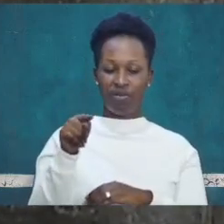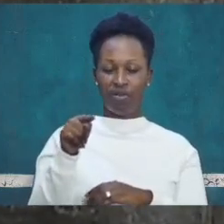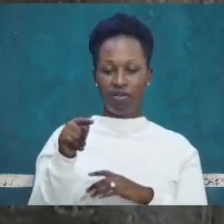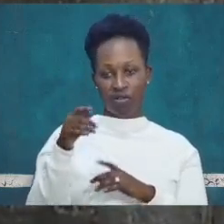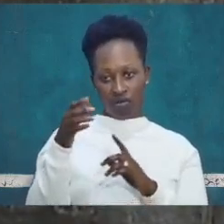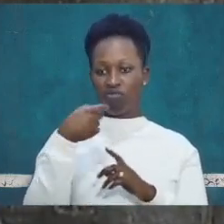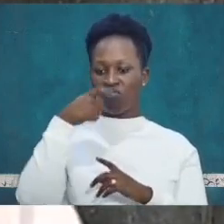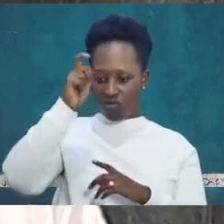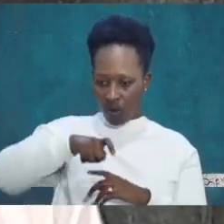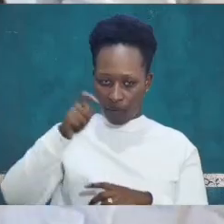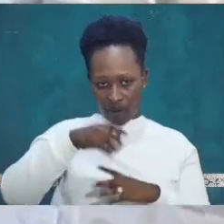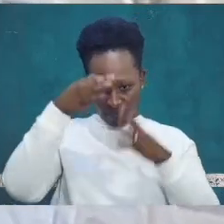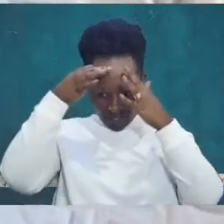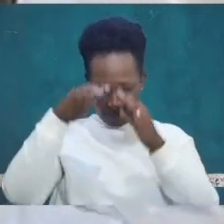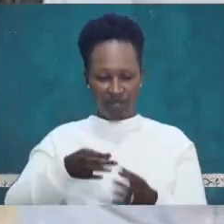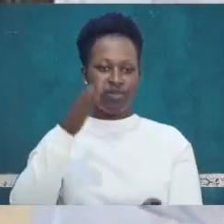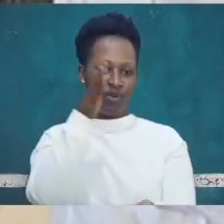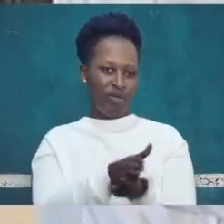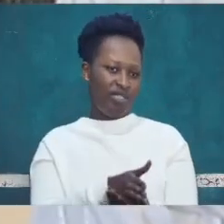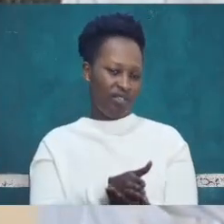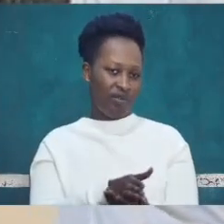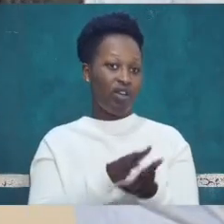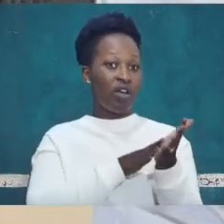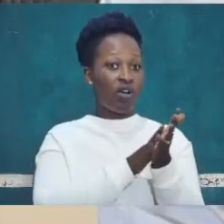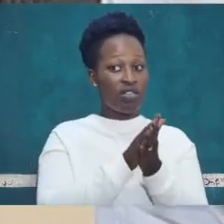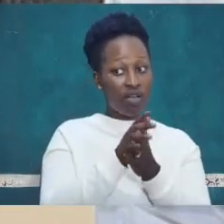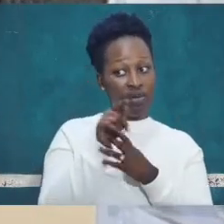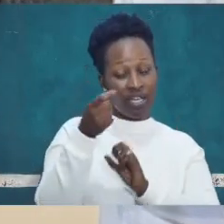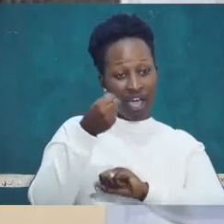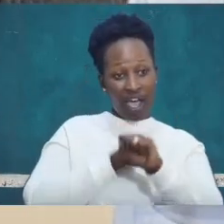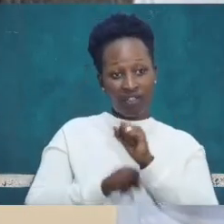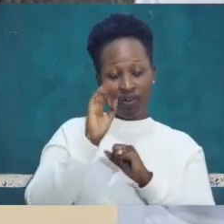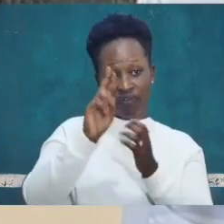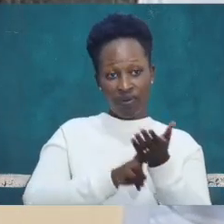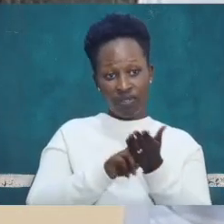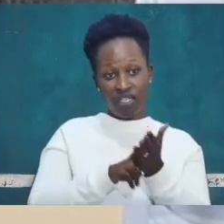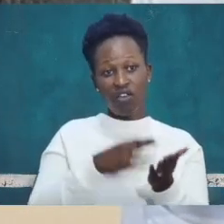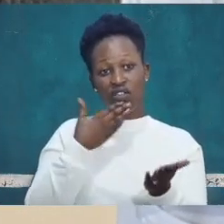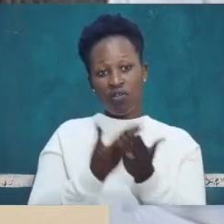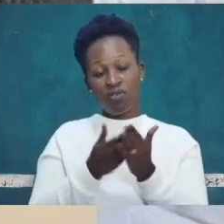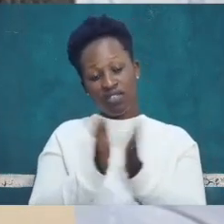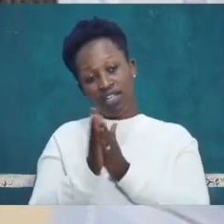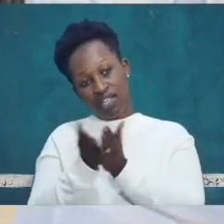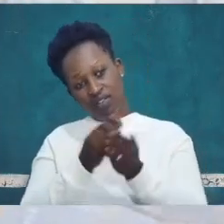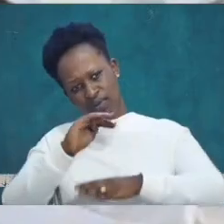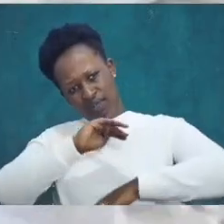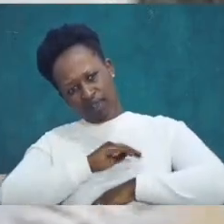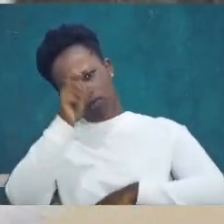right decisions. So consumption is the act of using goods and services to satisfy human